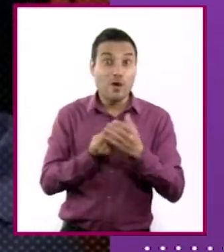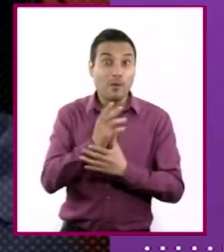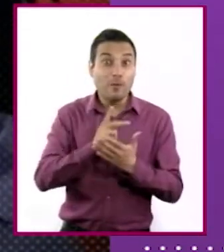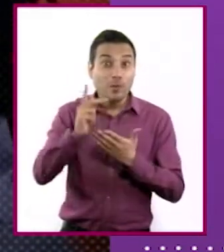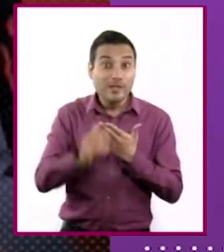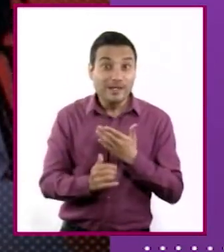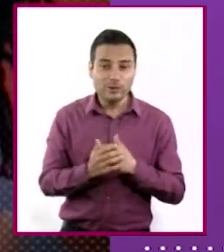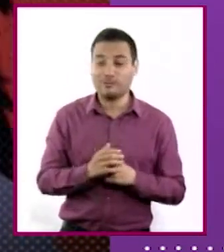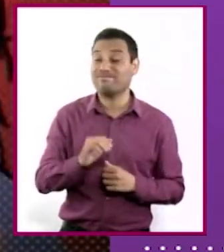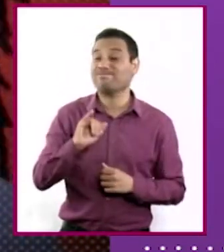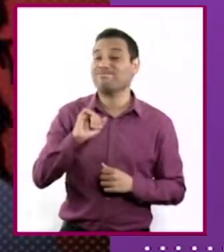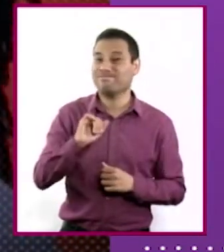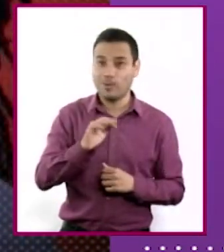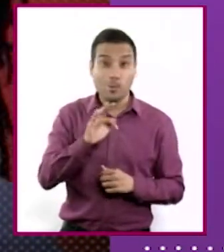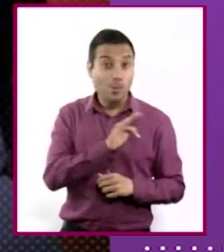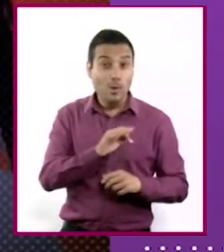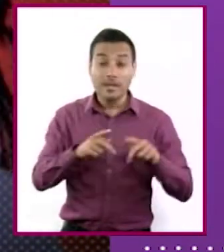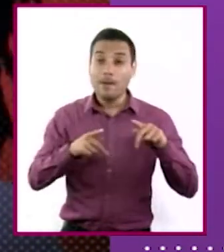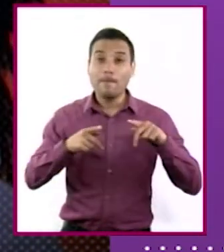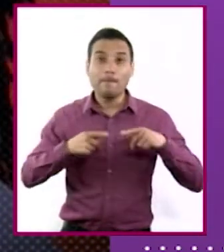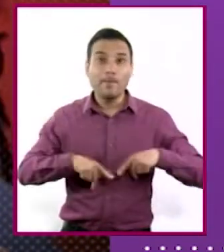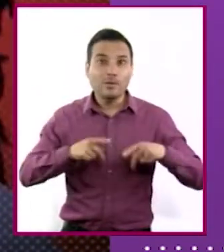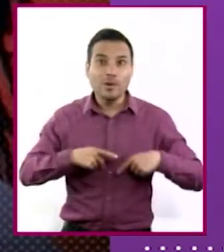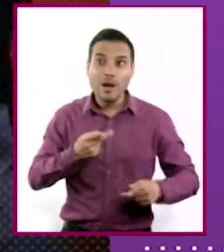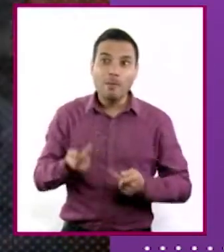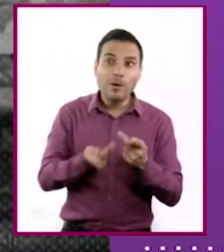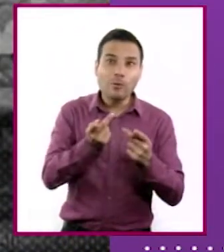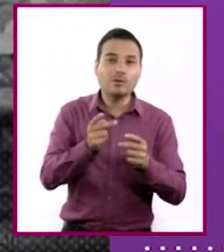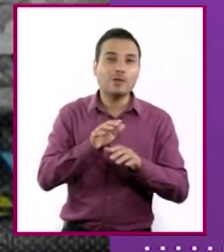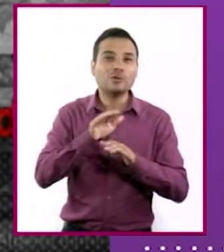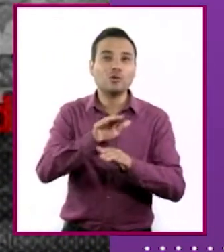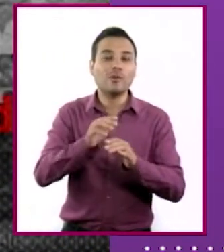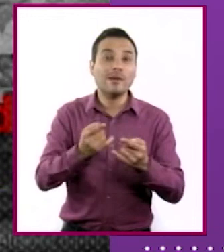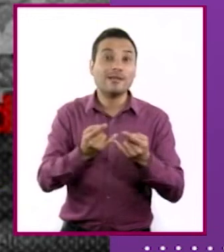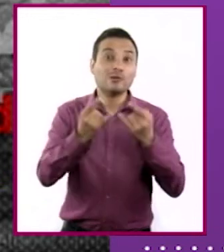Yes, we can ask everyone for stories about their past.